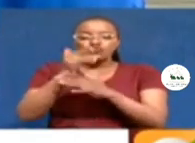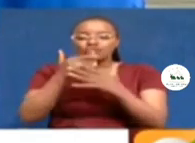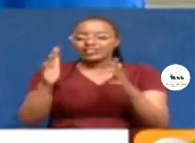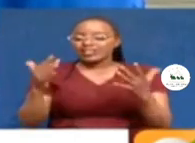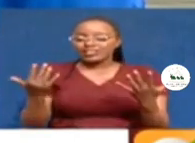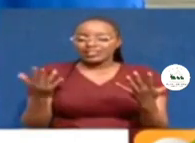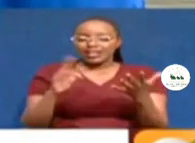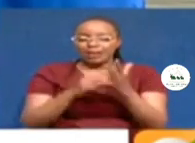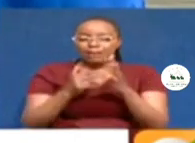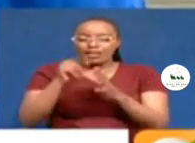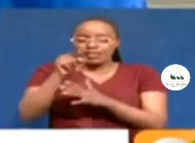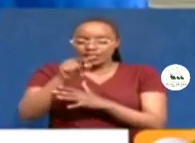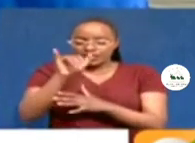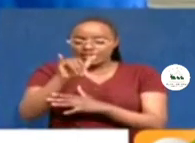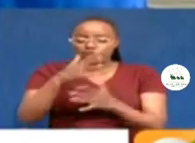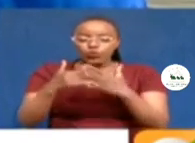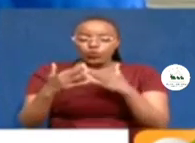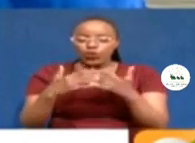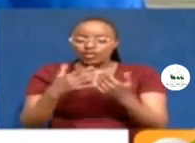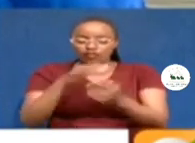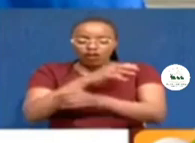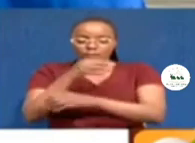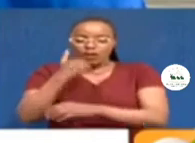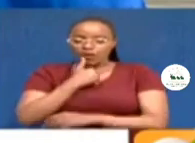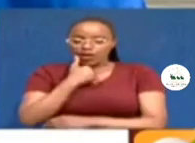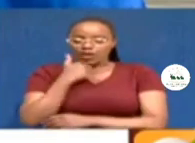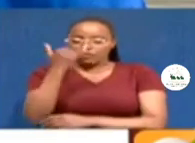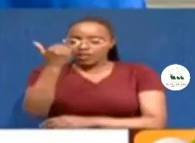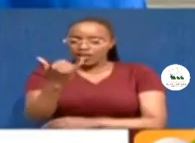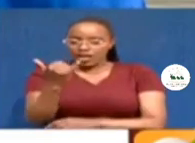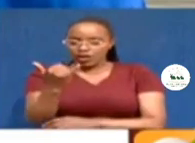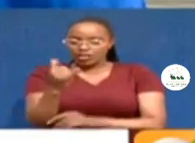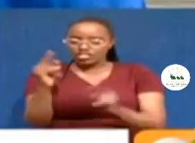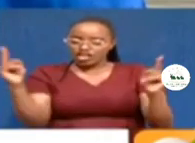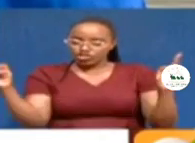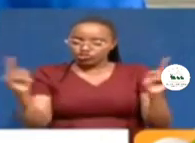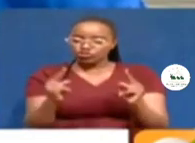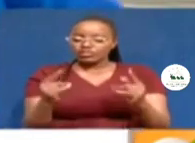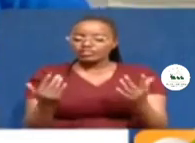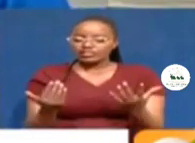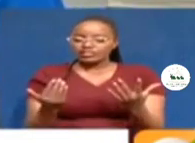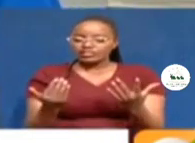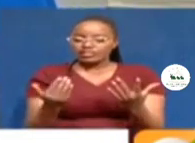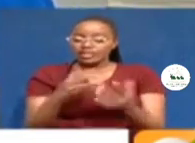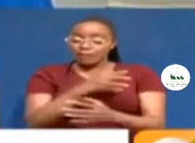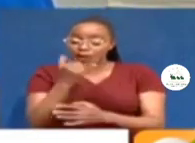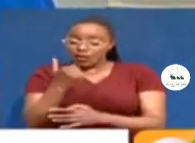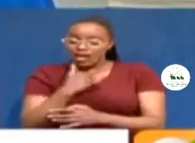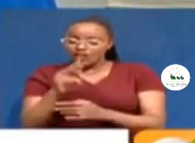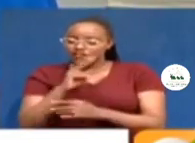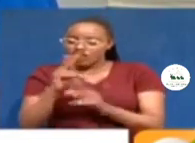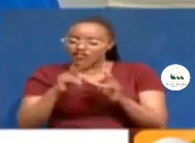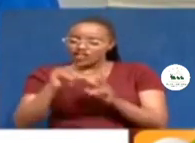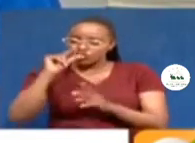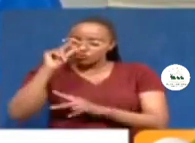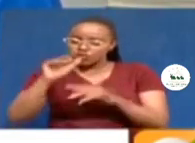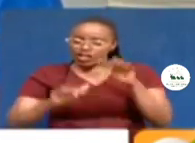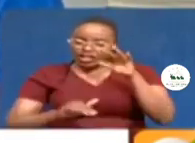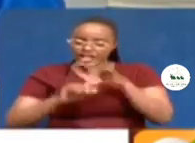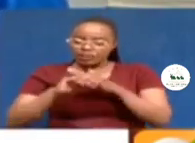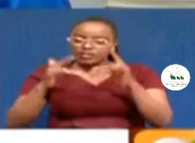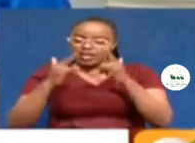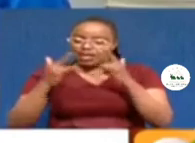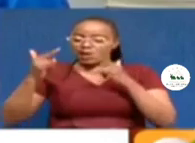And that hiatus that he has is a very short one. It's a very small, limited